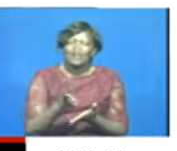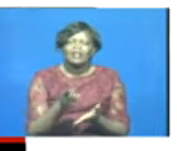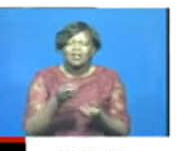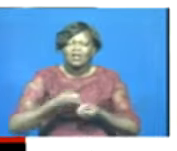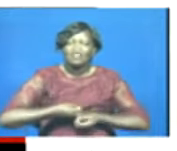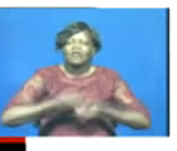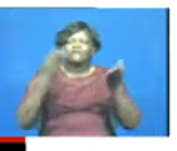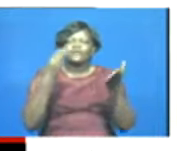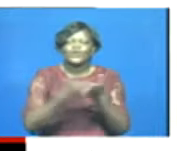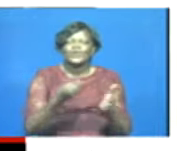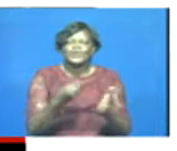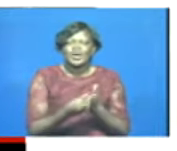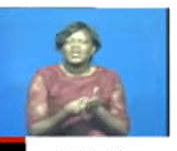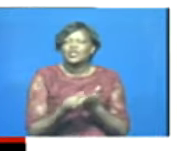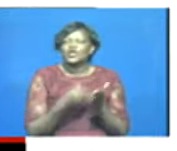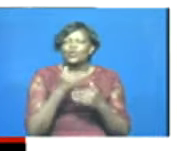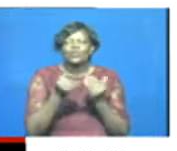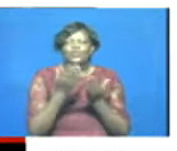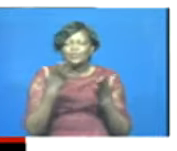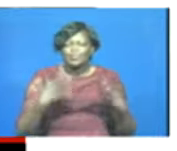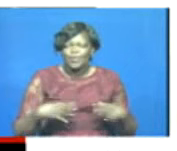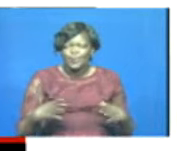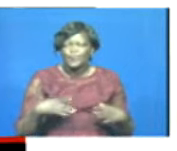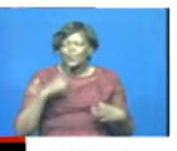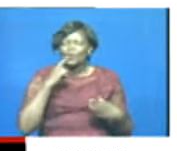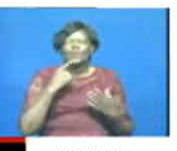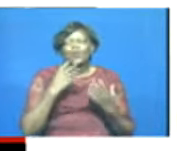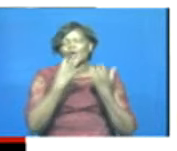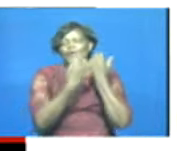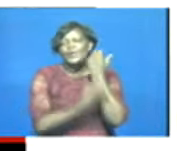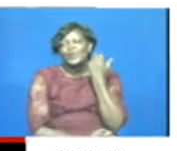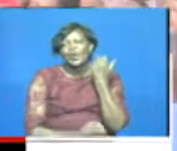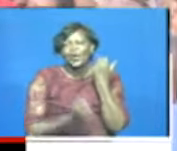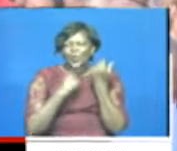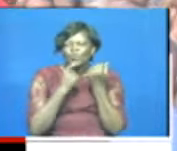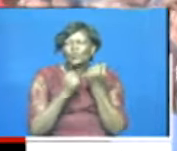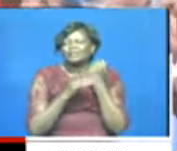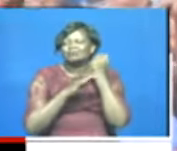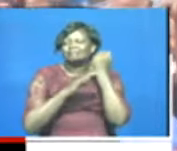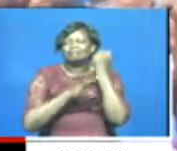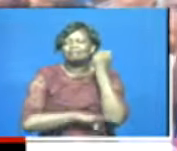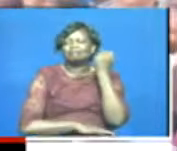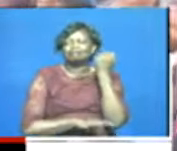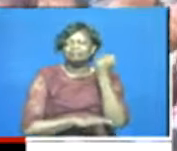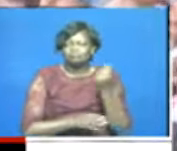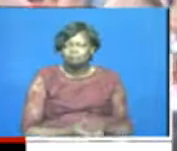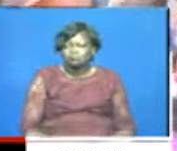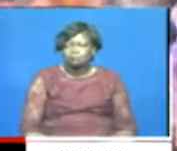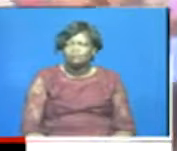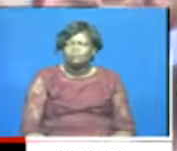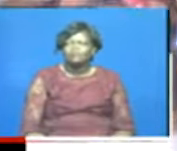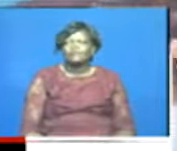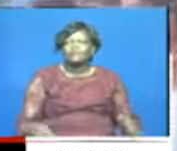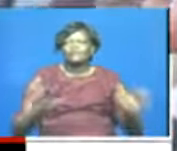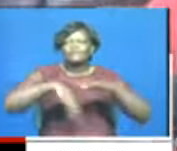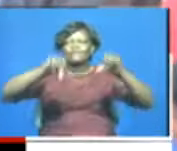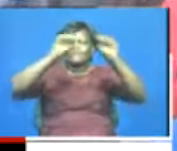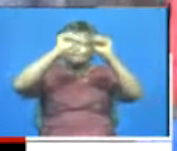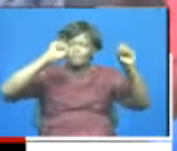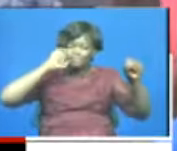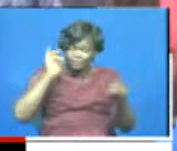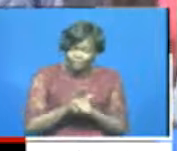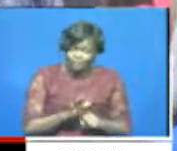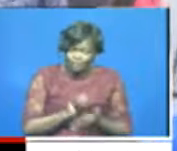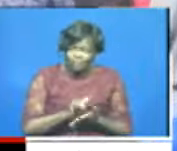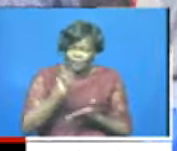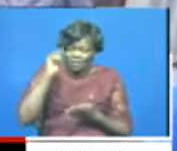pesa wafanyabiashara wale wako chini, wale wako bottom. Deputy President William Ruto has pledged that the Kenya